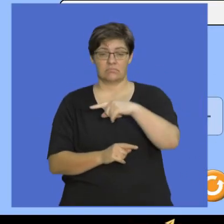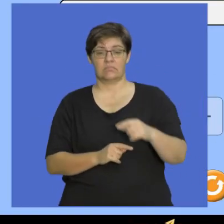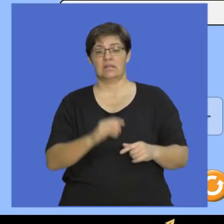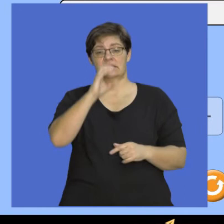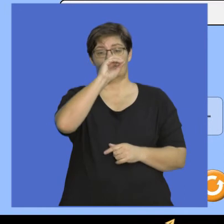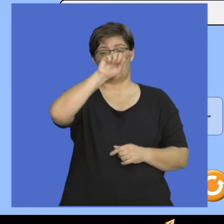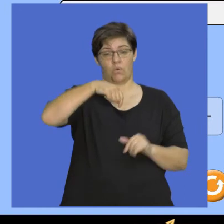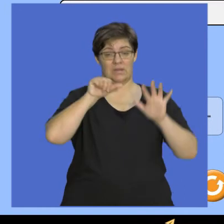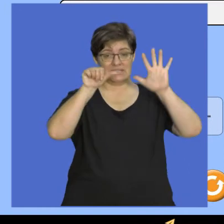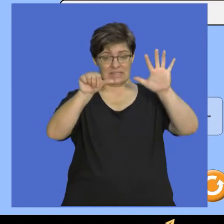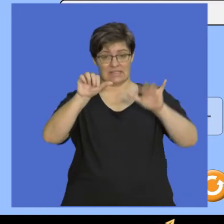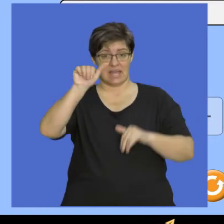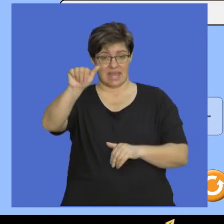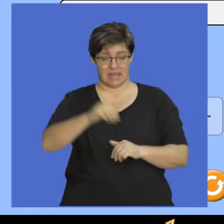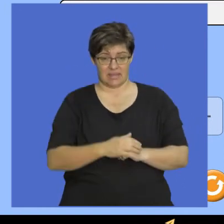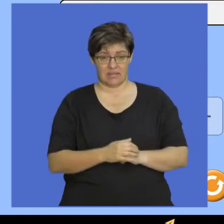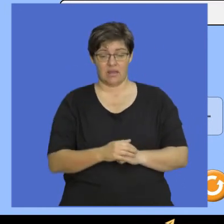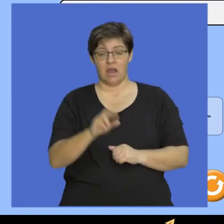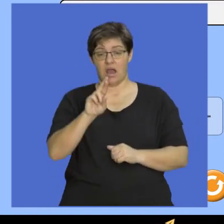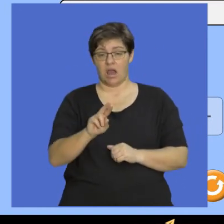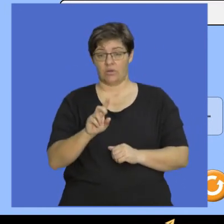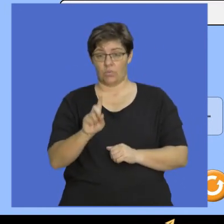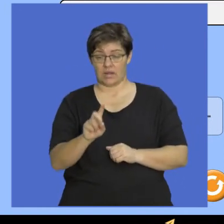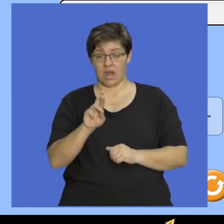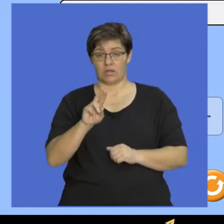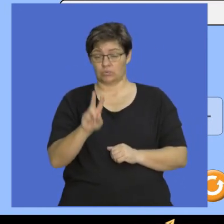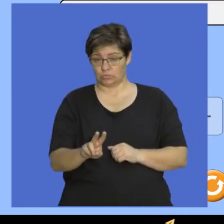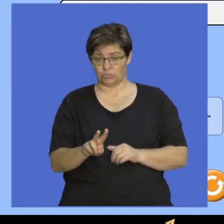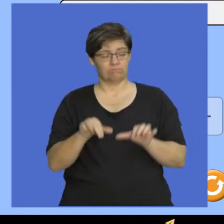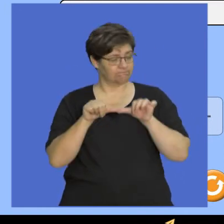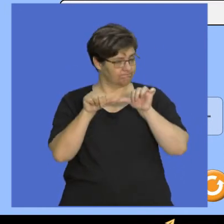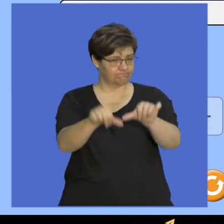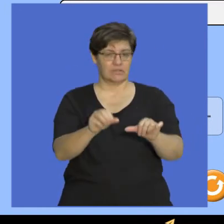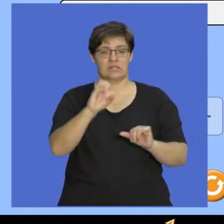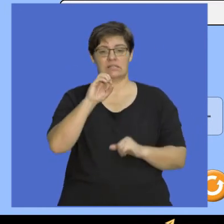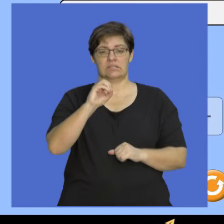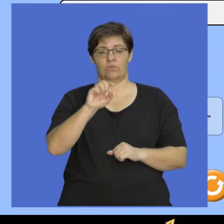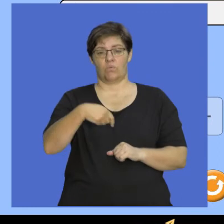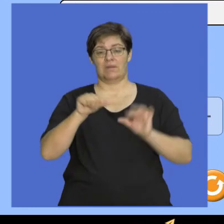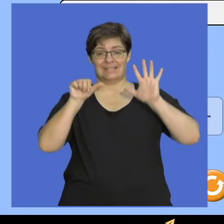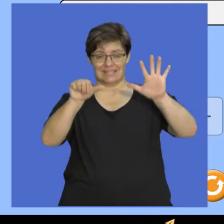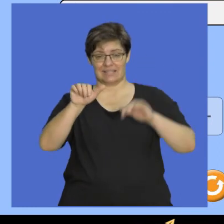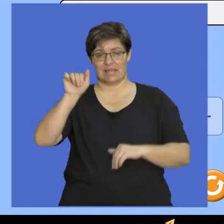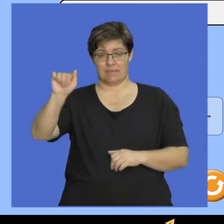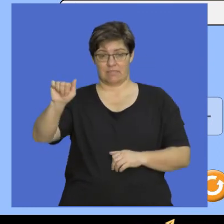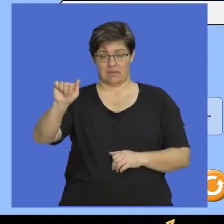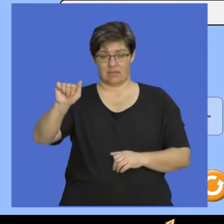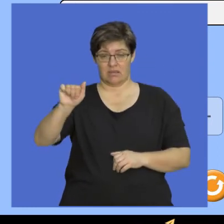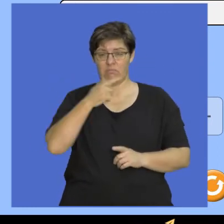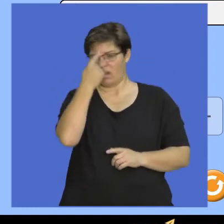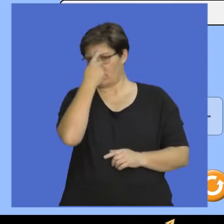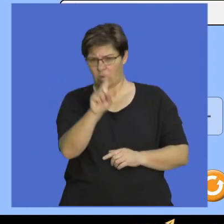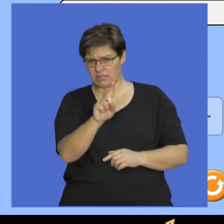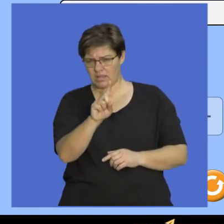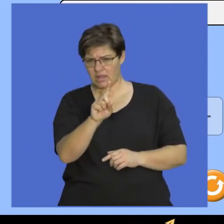we would have 0.6 amperes. Through R1 and R2, it's also 0.6 amperes. What is the thinking behind